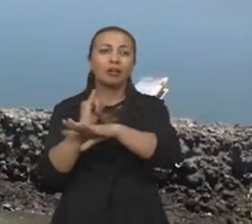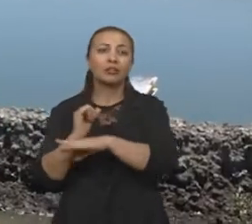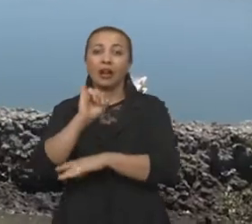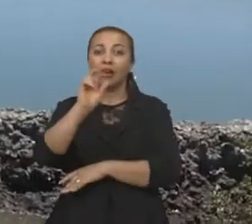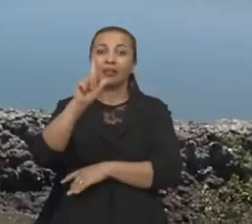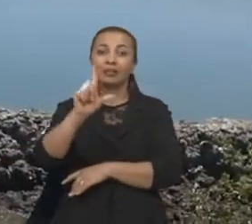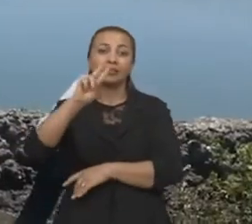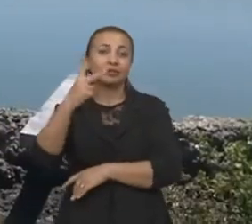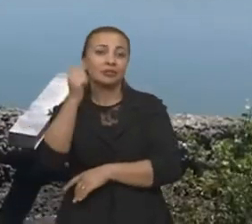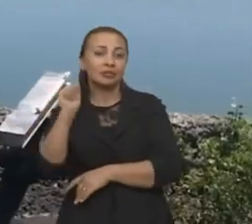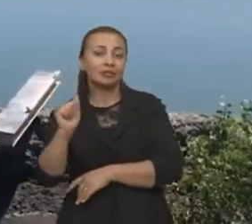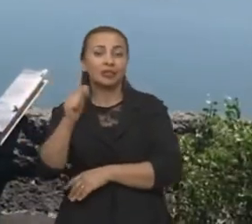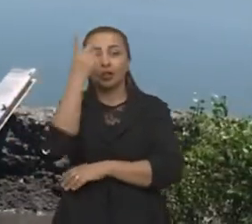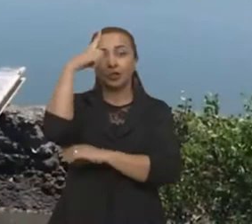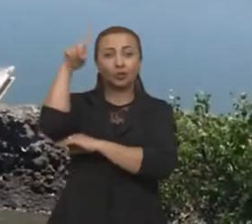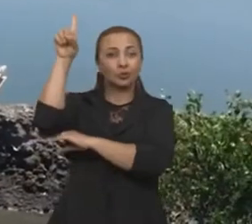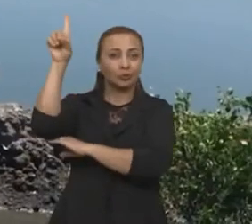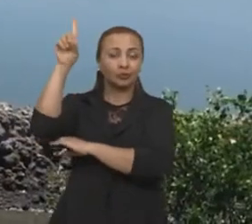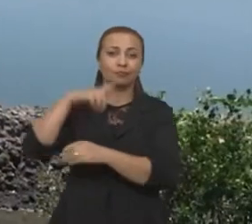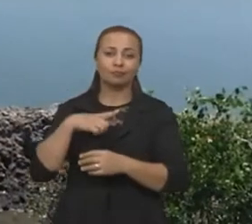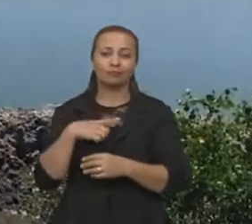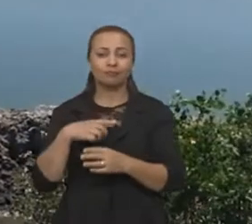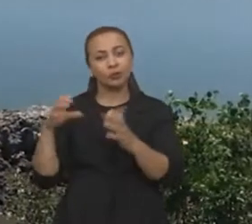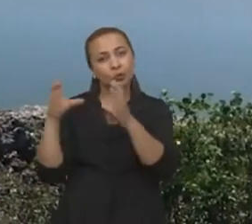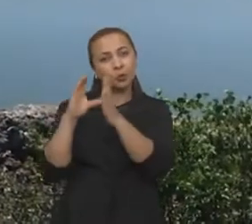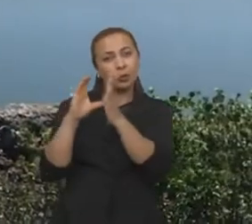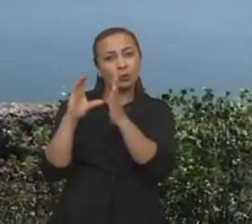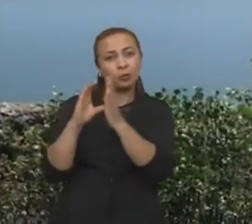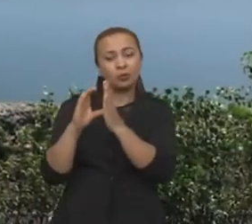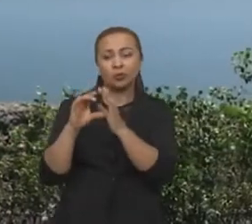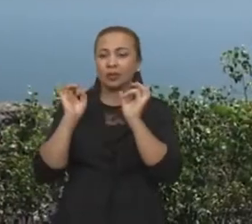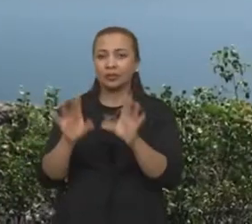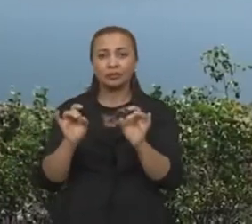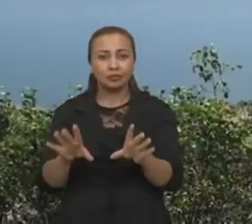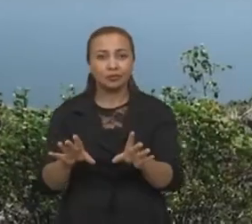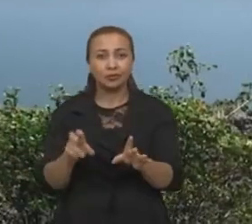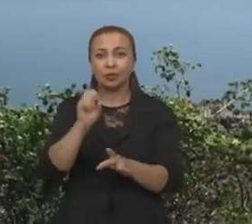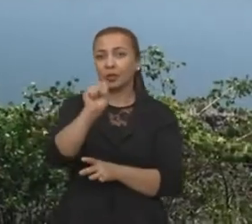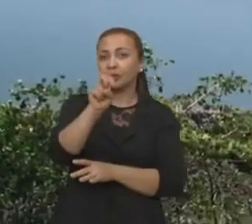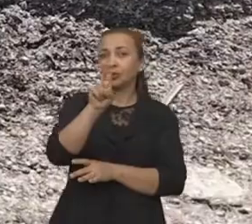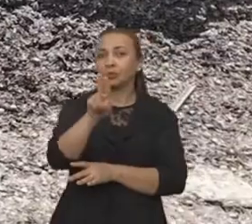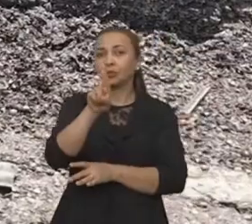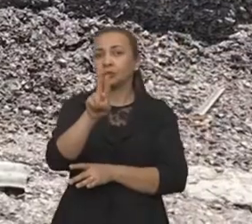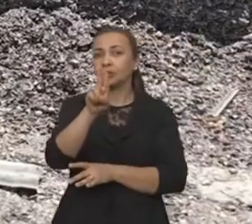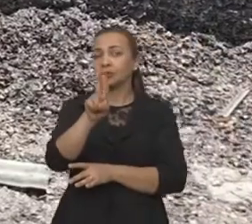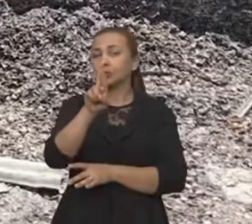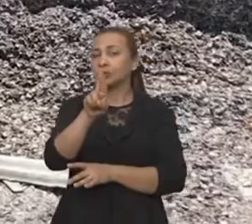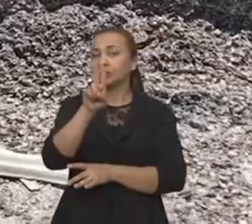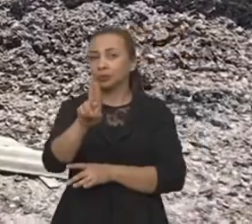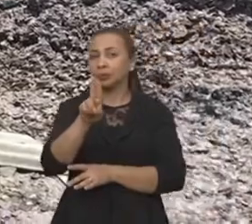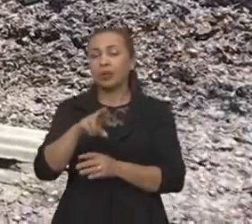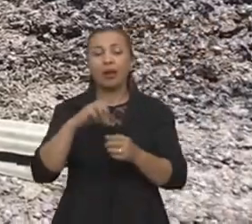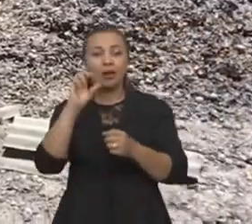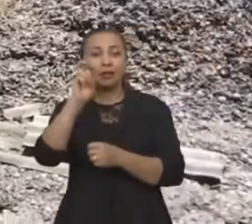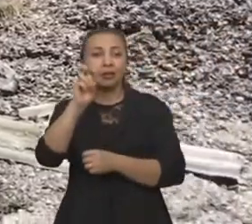of Deus. And then, it's a community of pesca-do-sur-uru, mainly. And 80